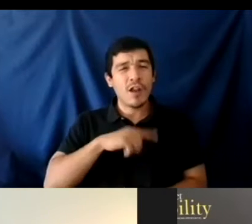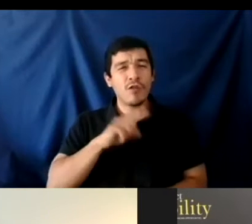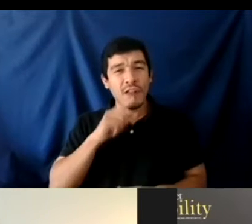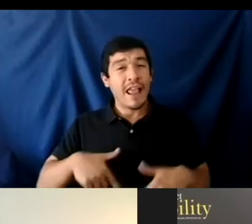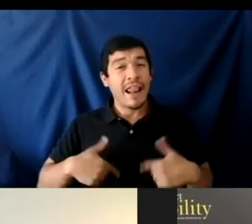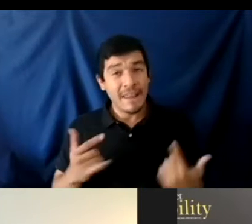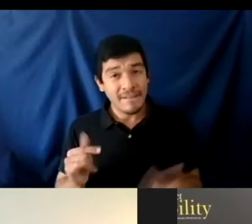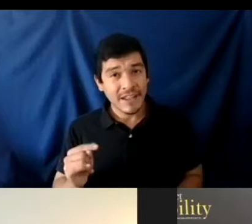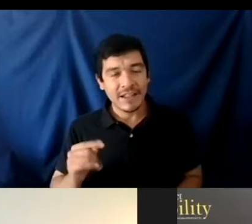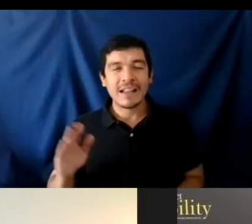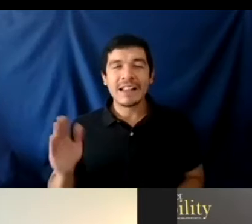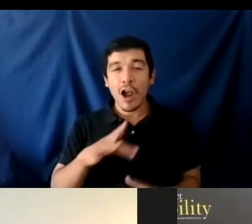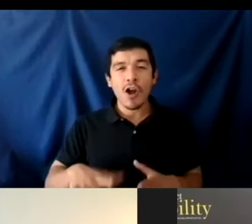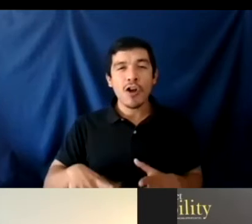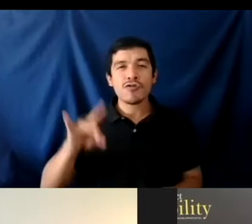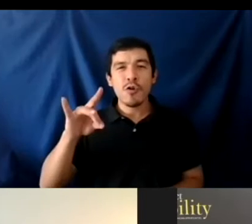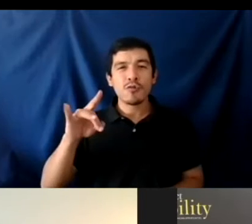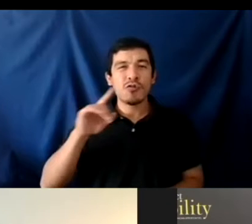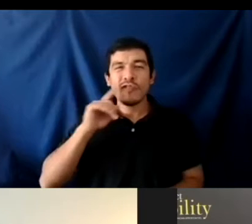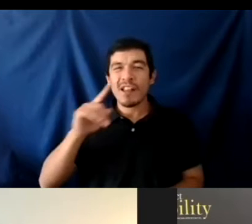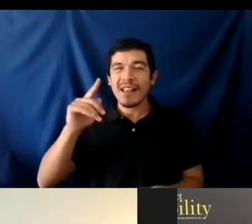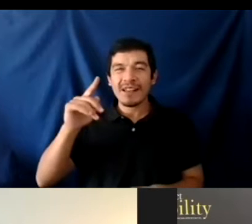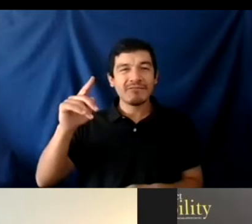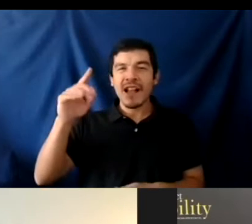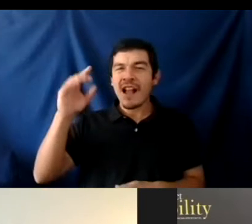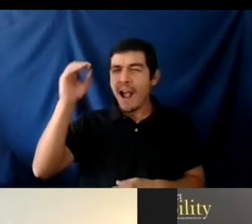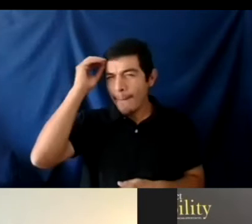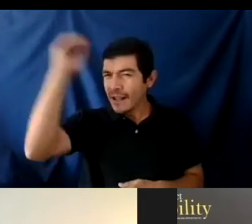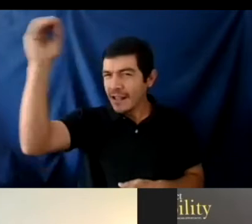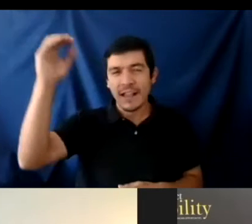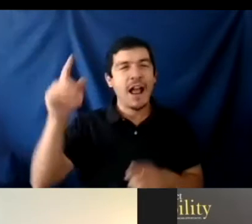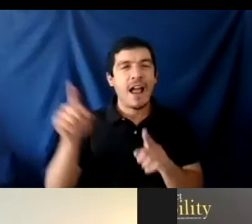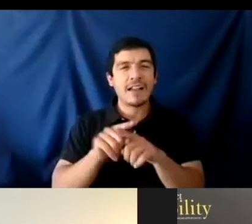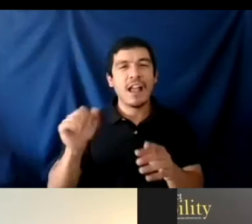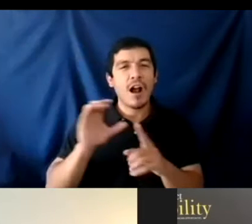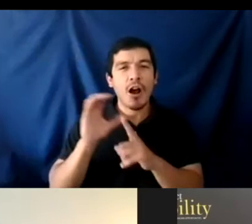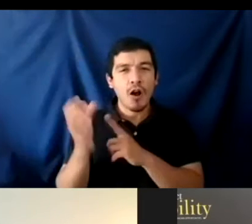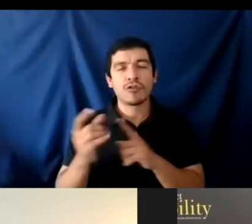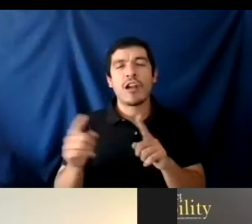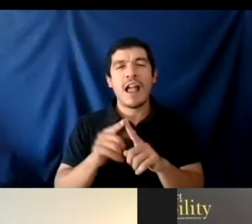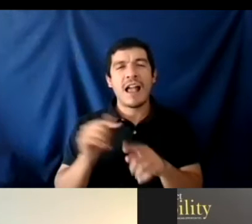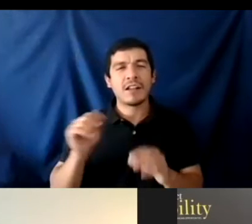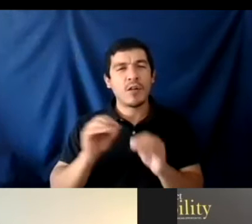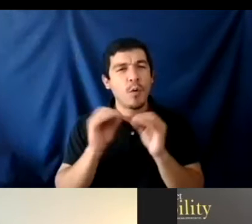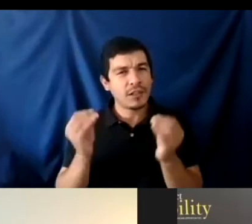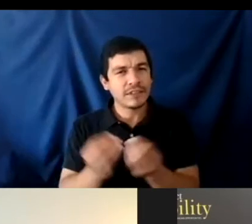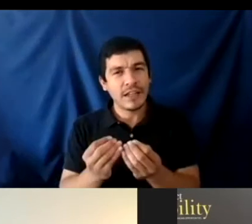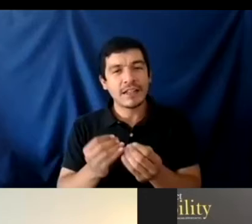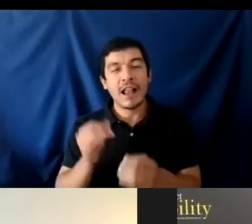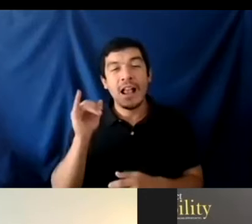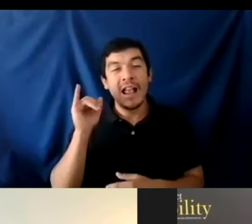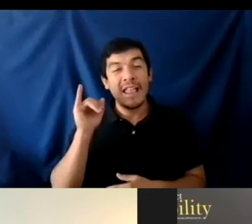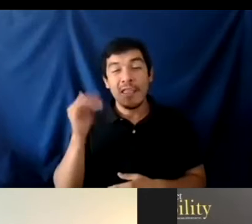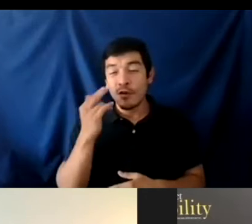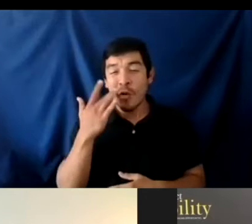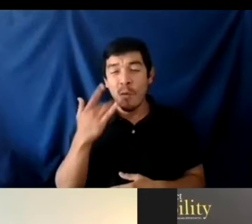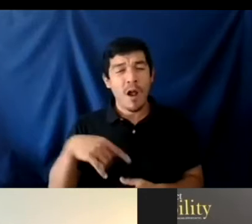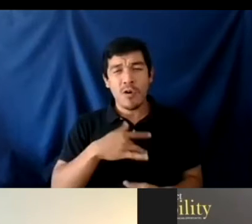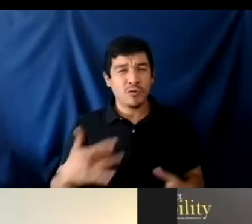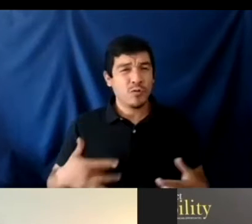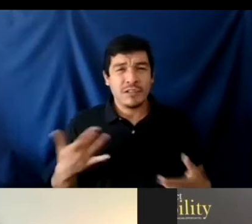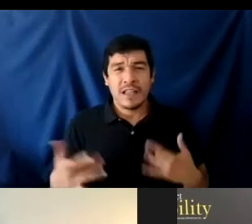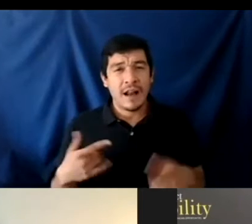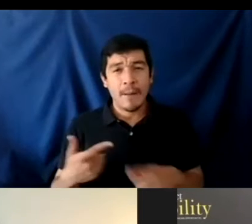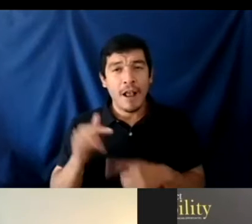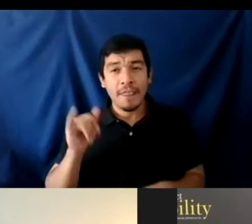chosen philosophy as a culture, as an organization. And we love that. The reason why we're so enthusiastic about this